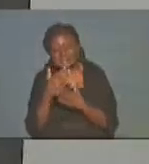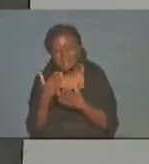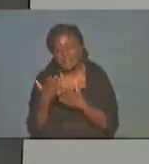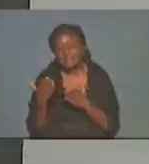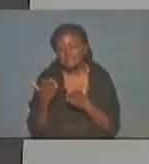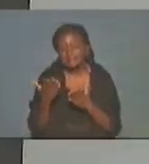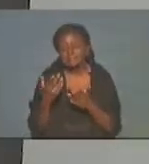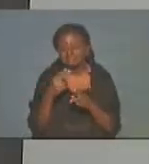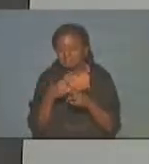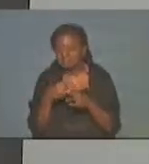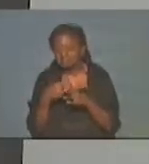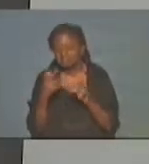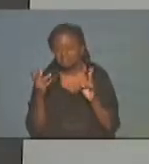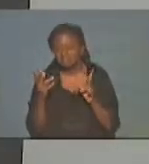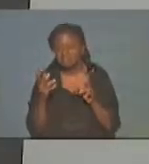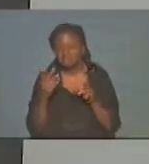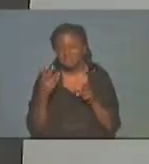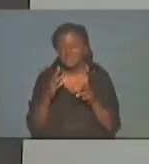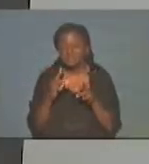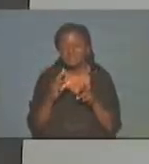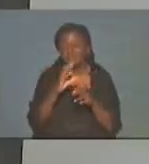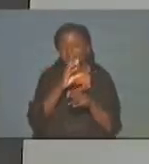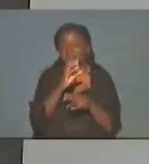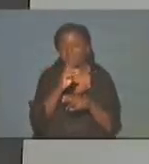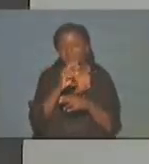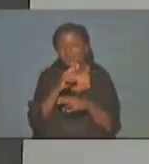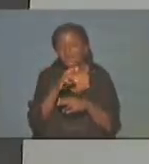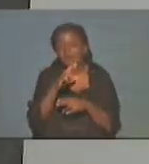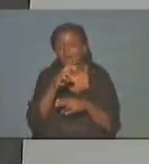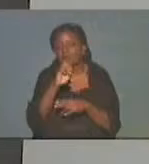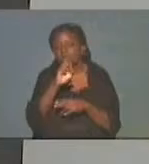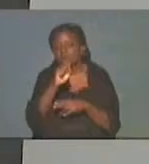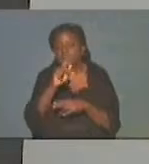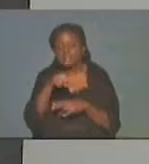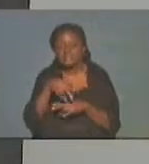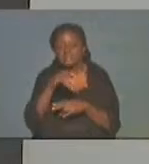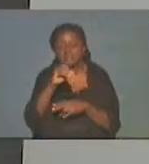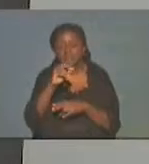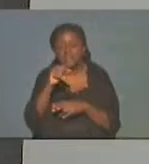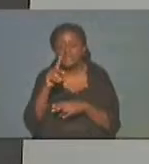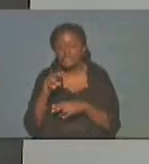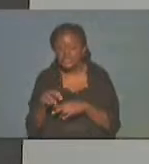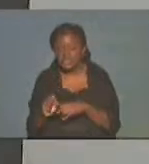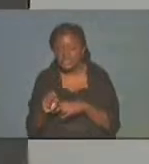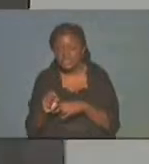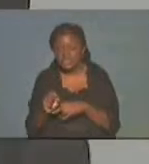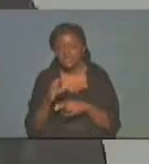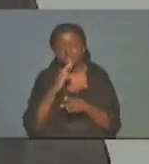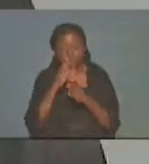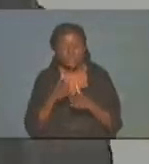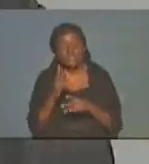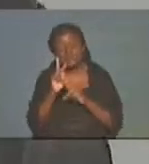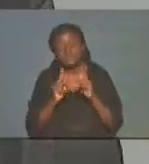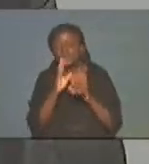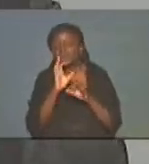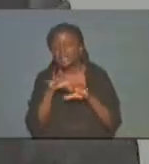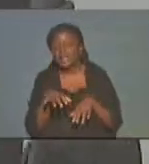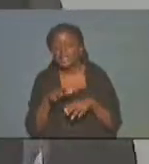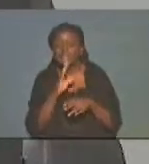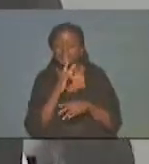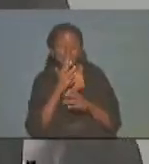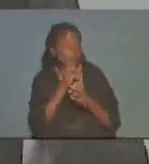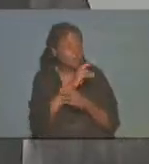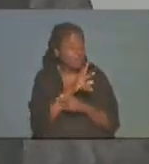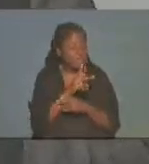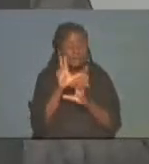now, Dwayne Wallace call them correspondents. We call them stringers back in Kelsey Johnson Day. You all know what I'm talking about. People who could speak okay, who